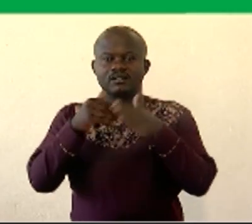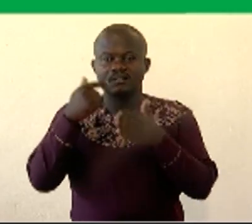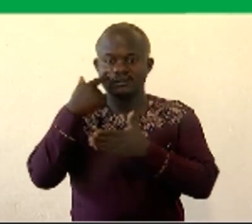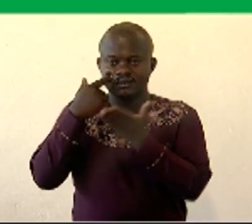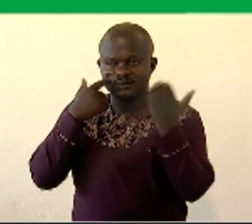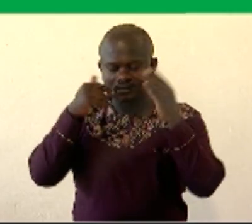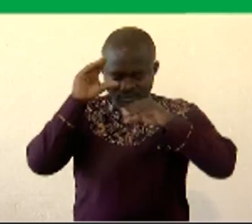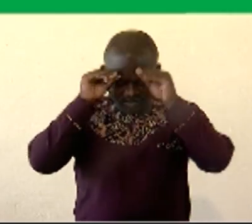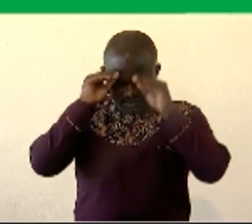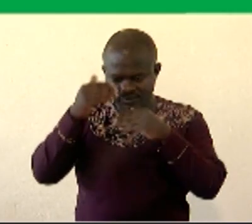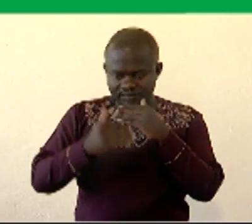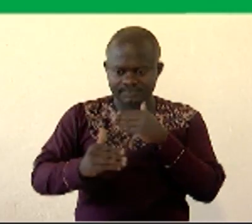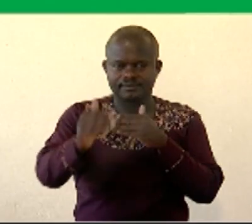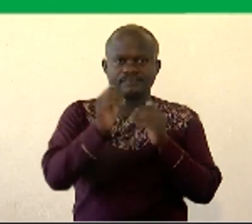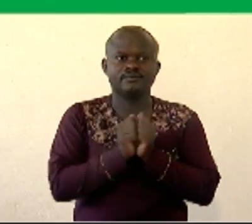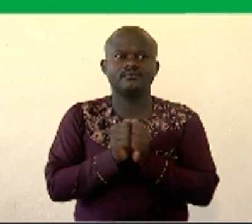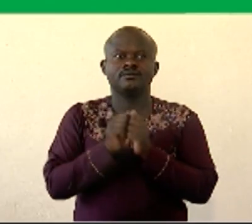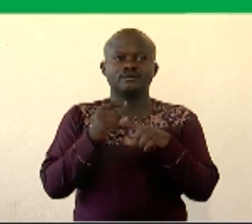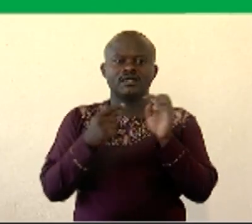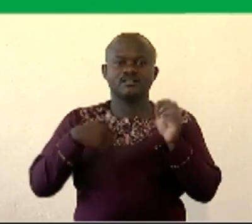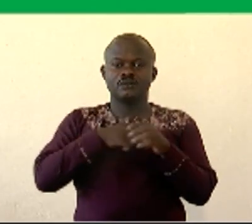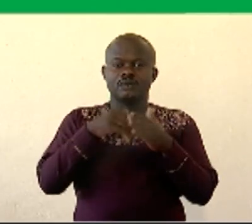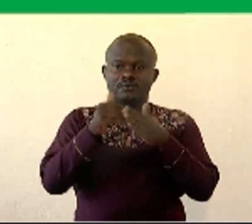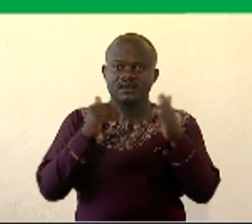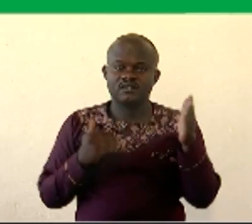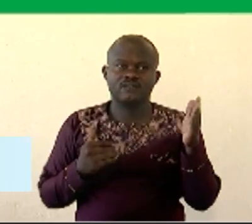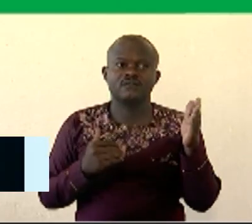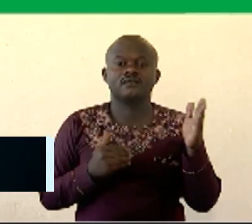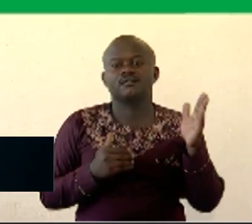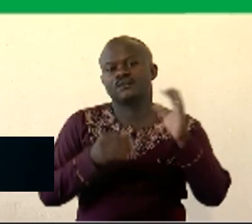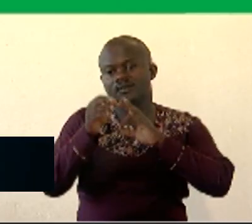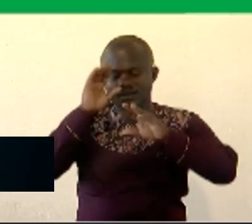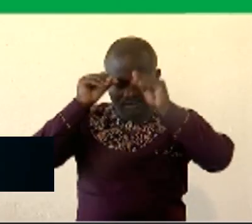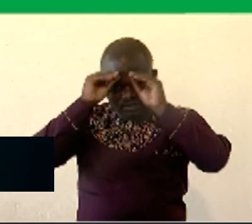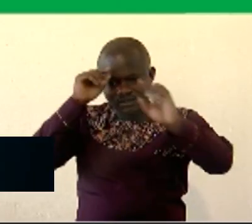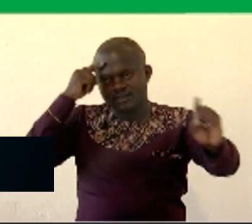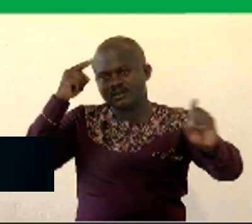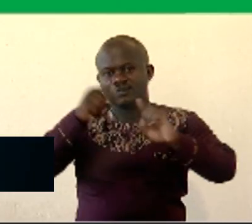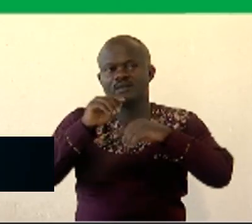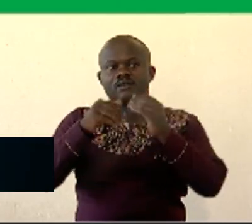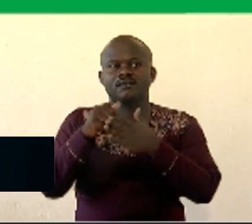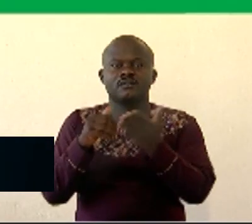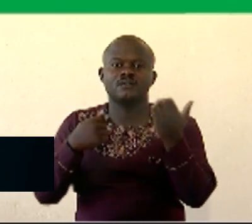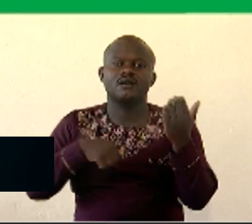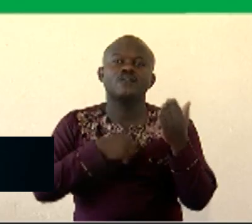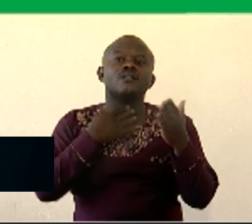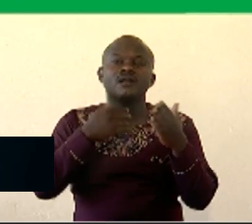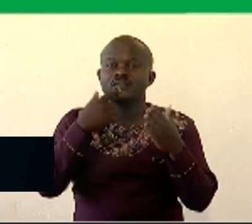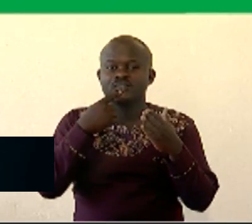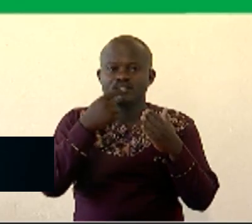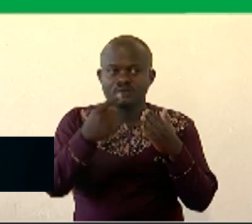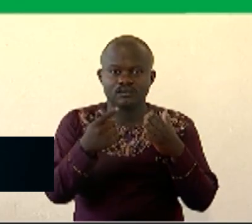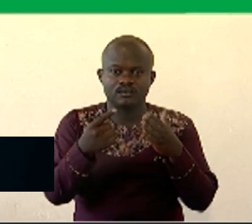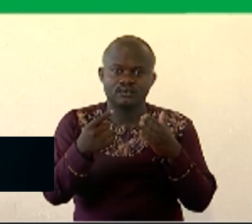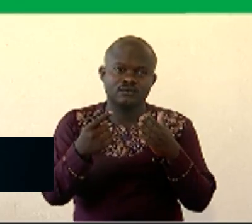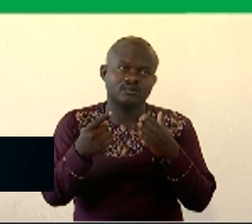lesson? But before I mention the learning objective of the lesson, I'd like to inform you to get